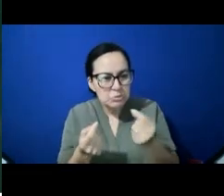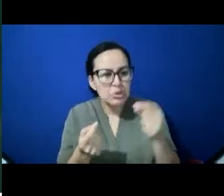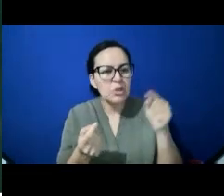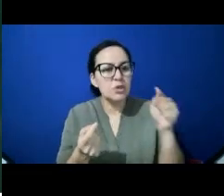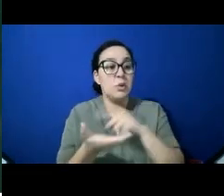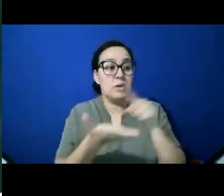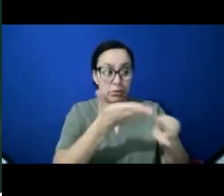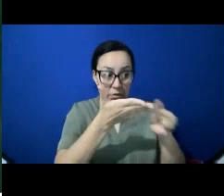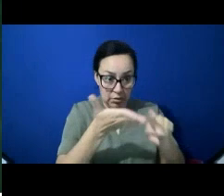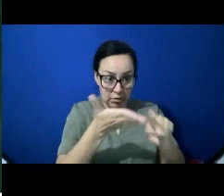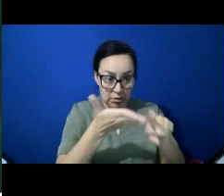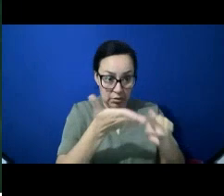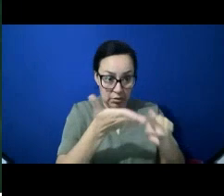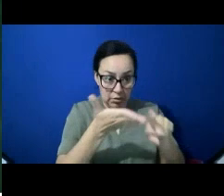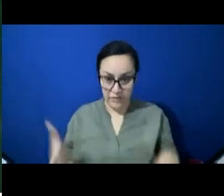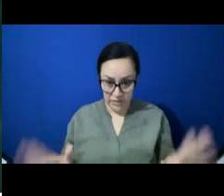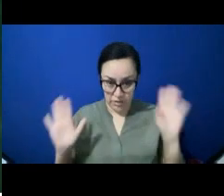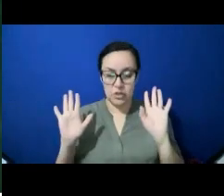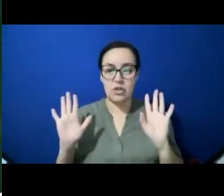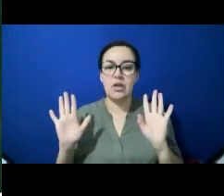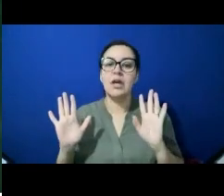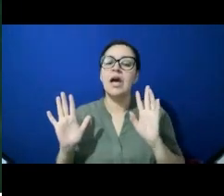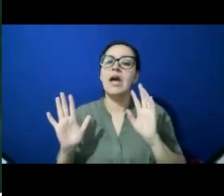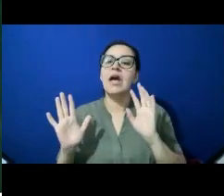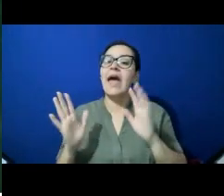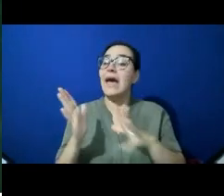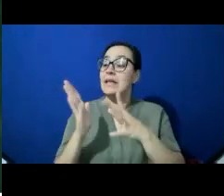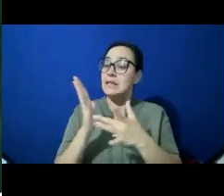climate change, for